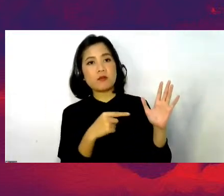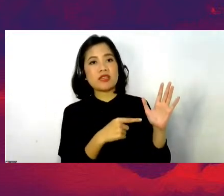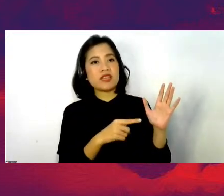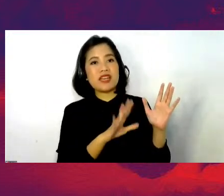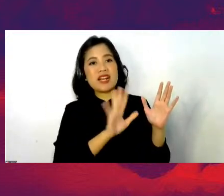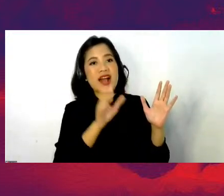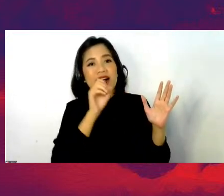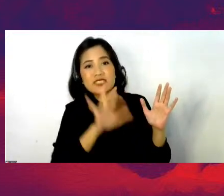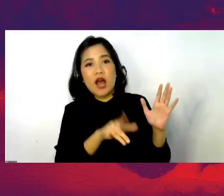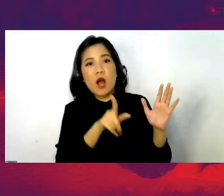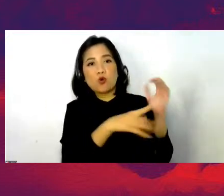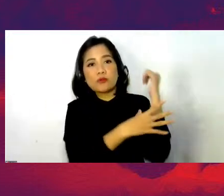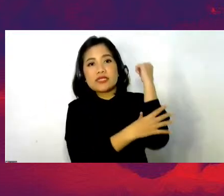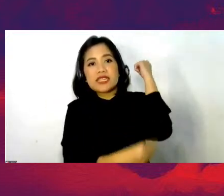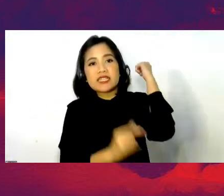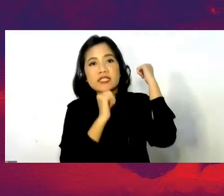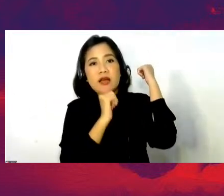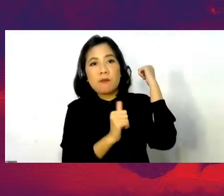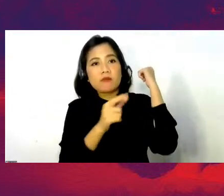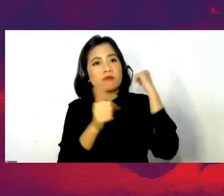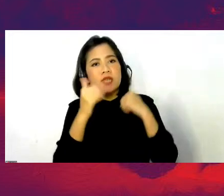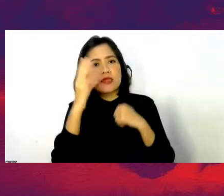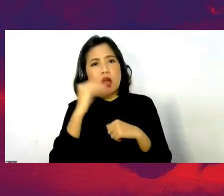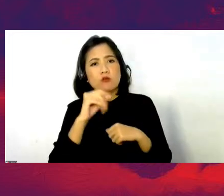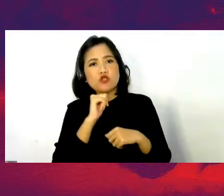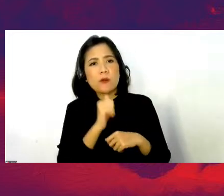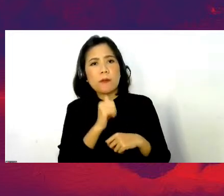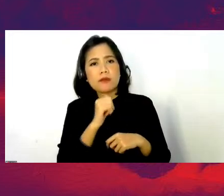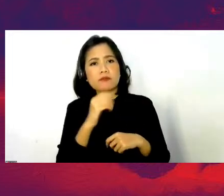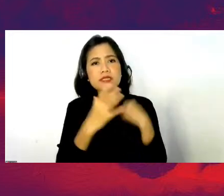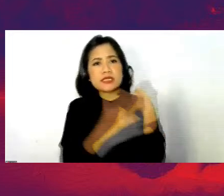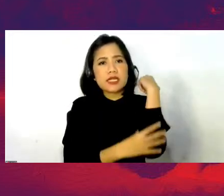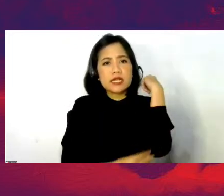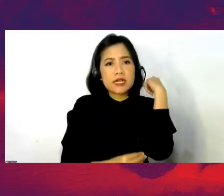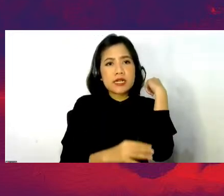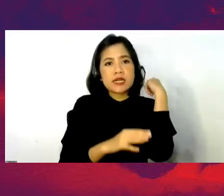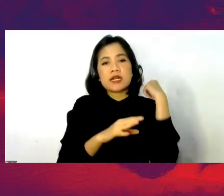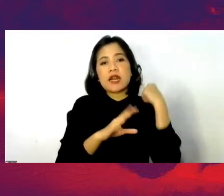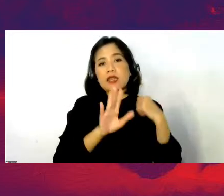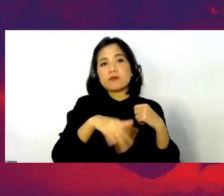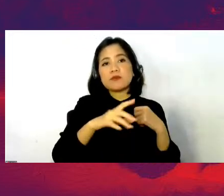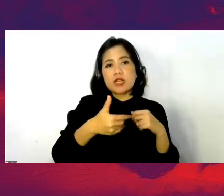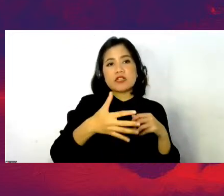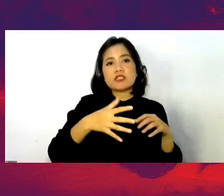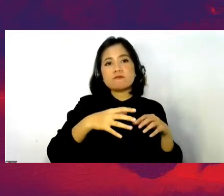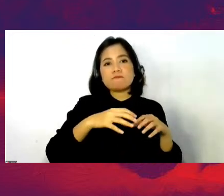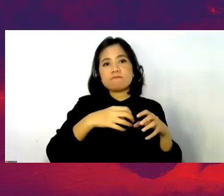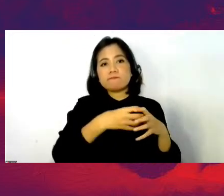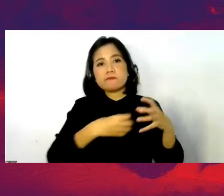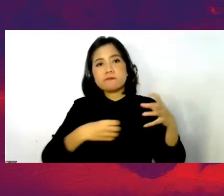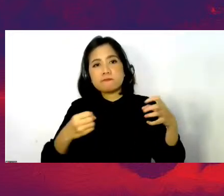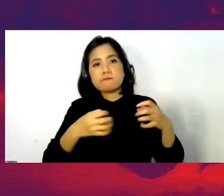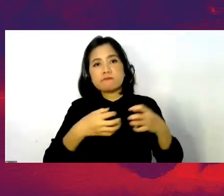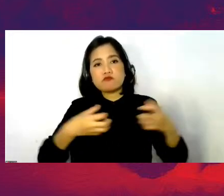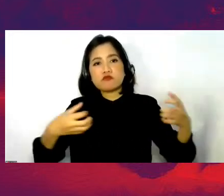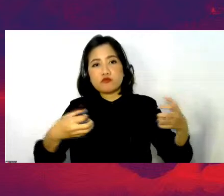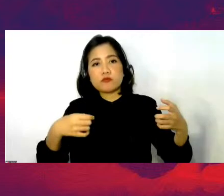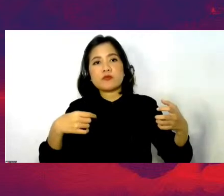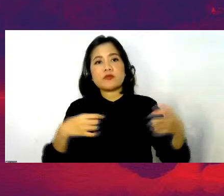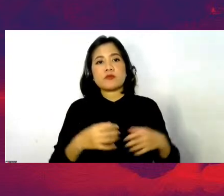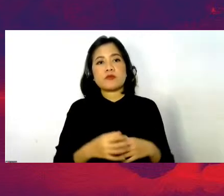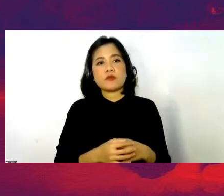How do you measure poverty when there's many dimensions? Well, this is a hard thing to do because you have incommensurate things you're trying to